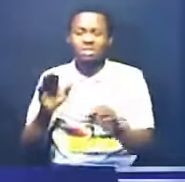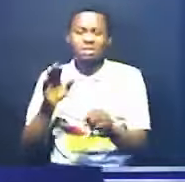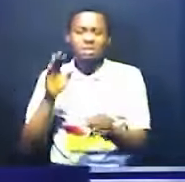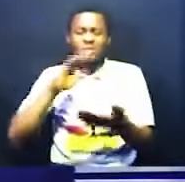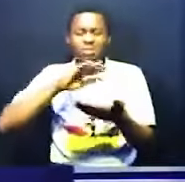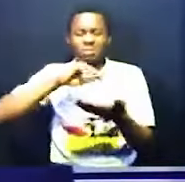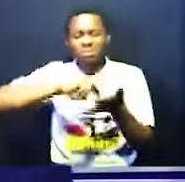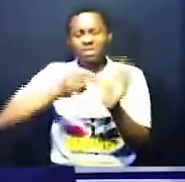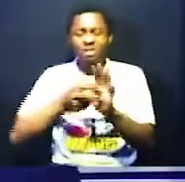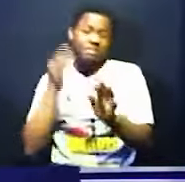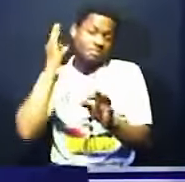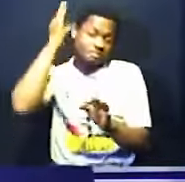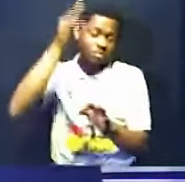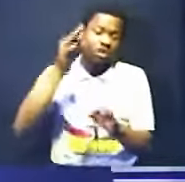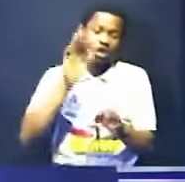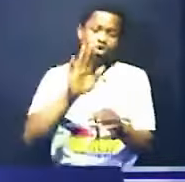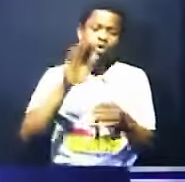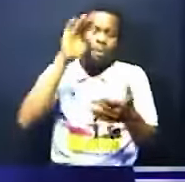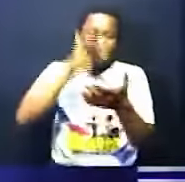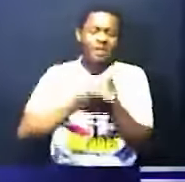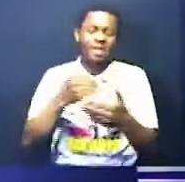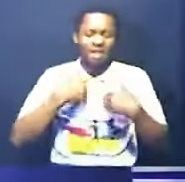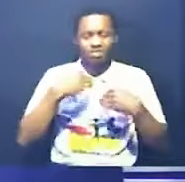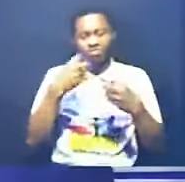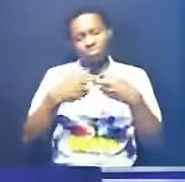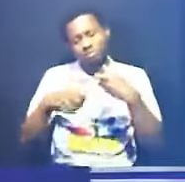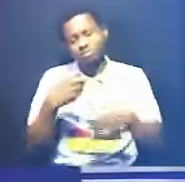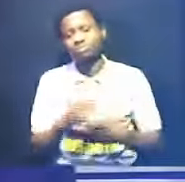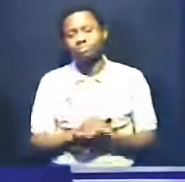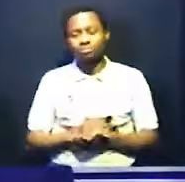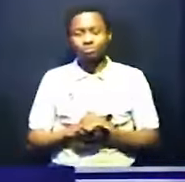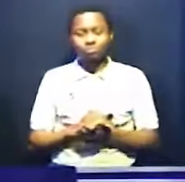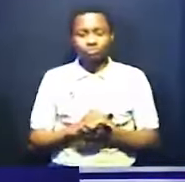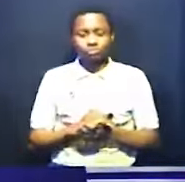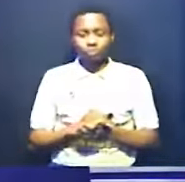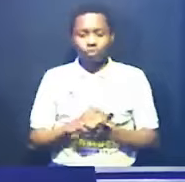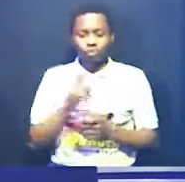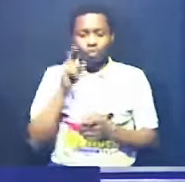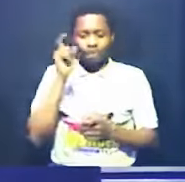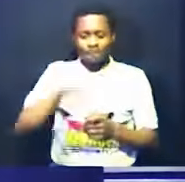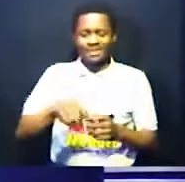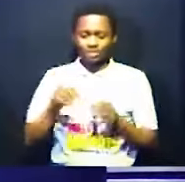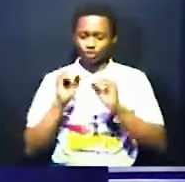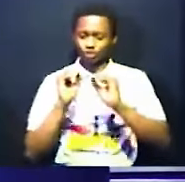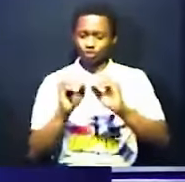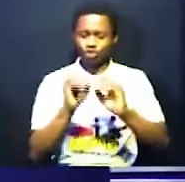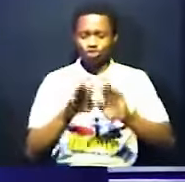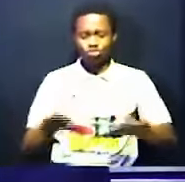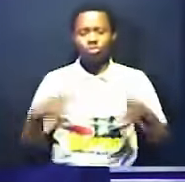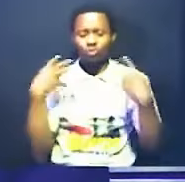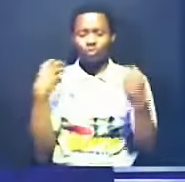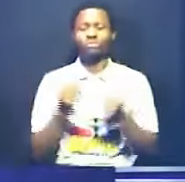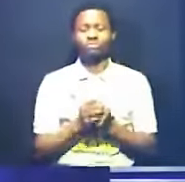be a willing party because you shirk your responsibility.